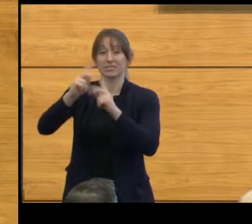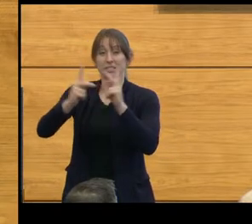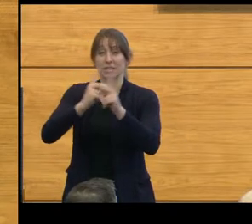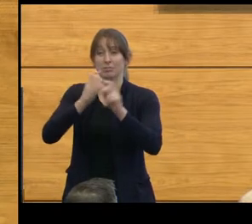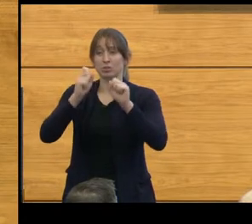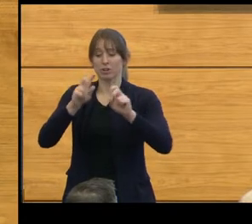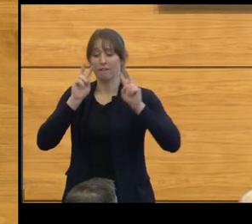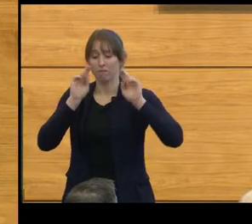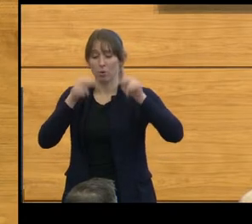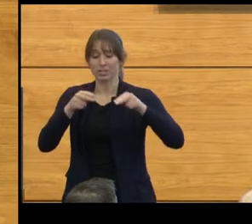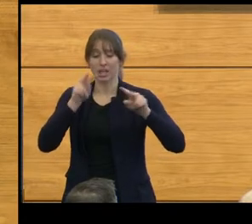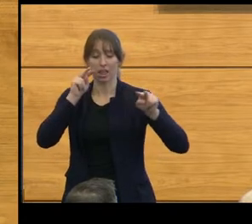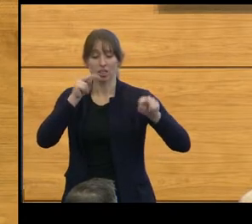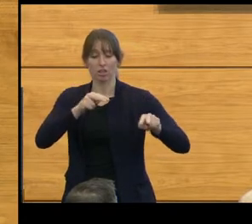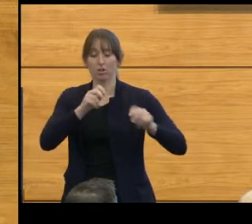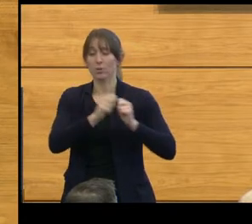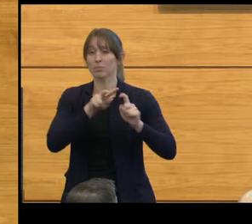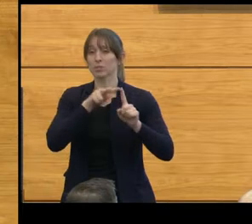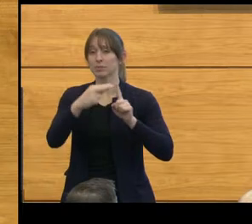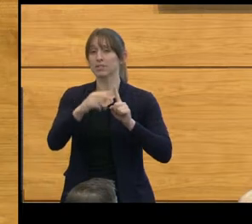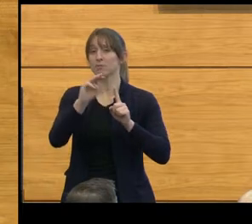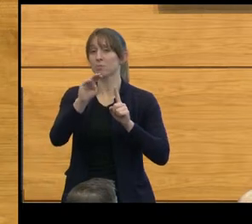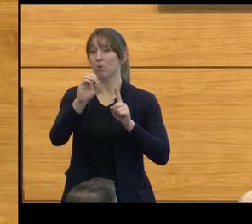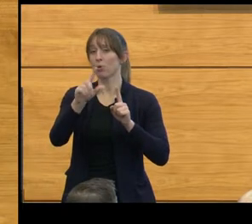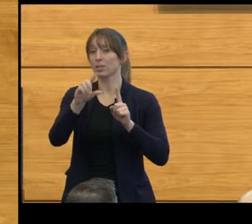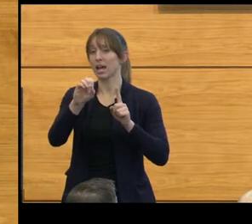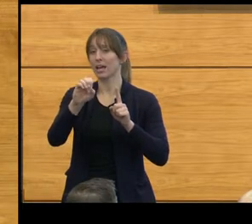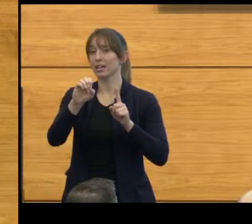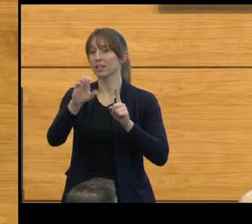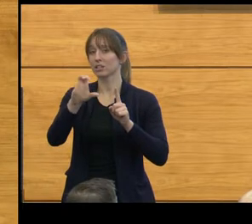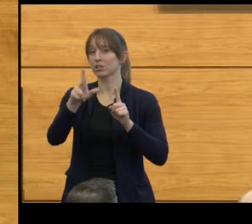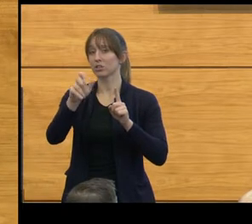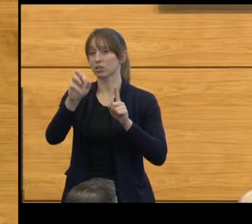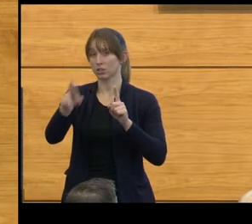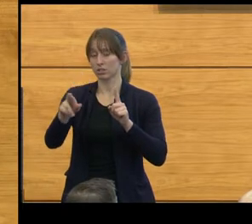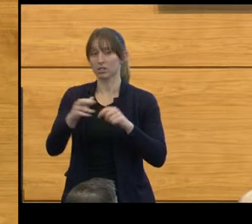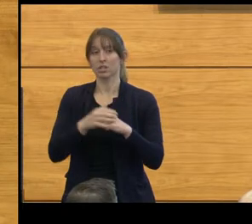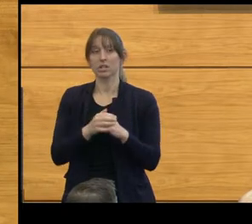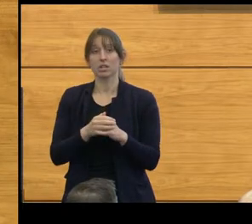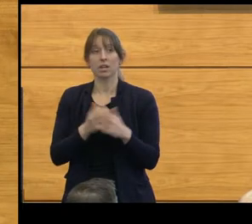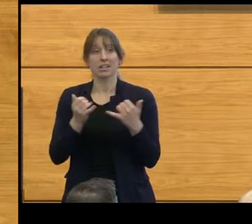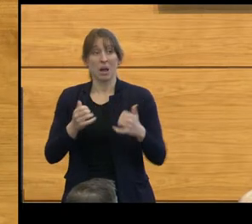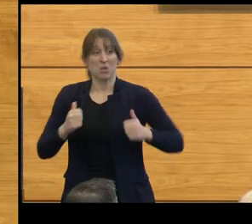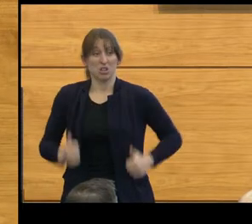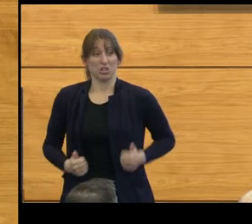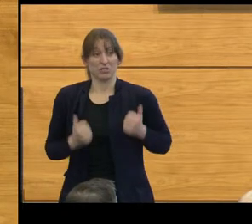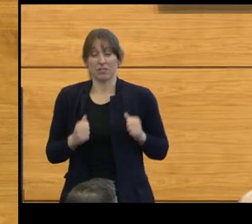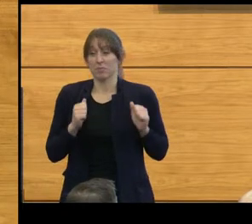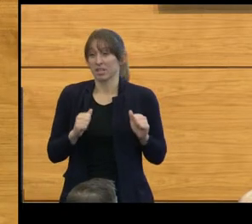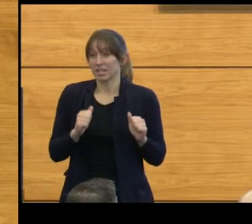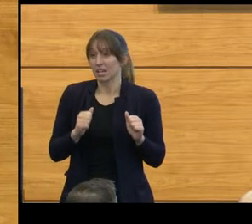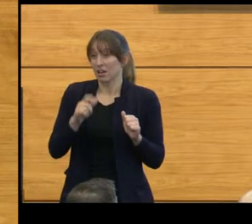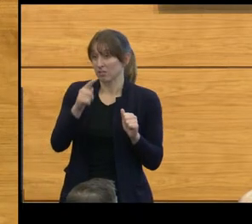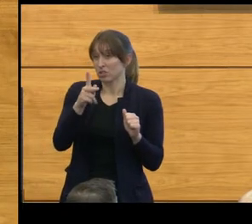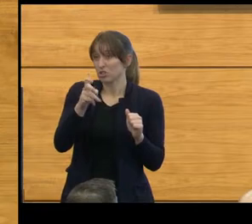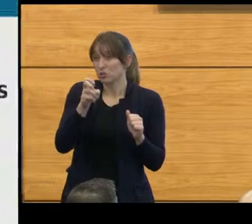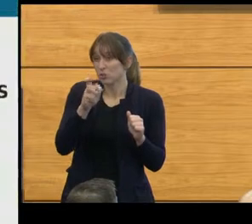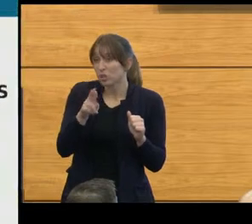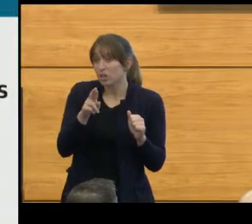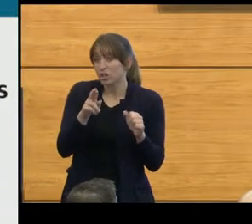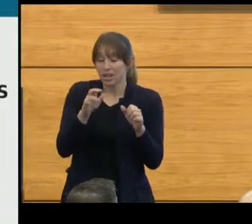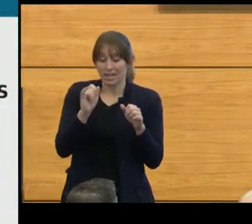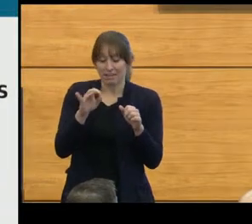new classification also represented some important problems for us because the survivability of tumors was really based